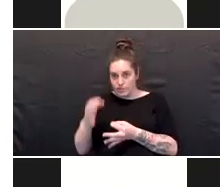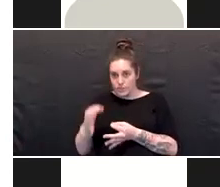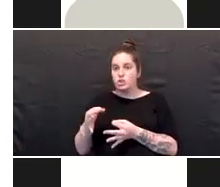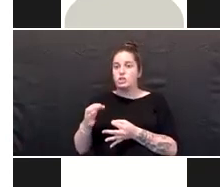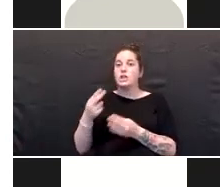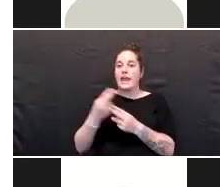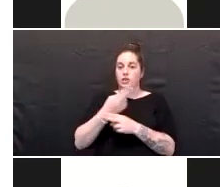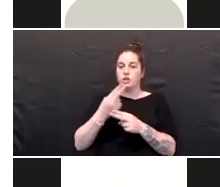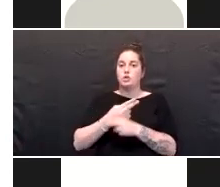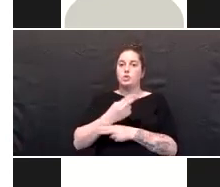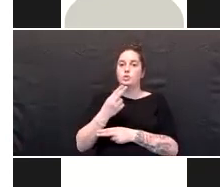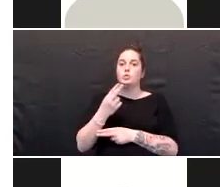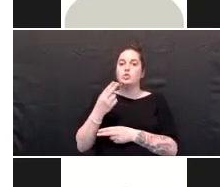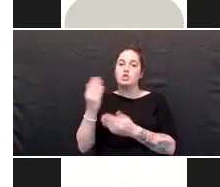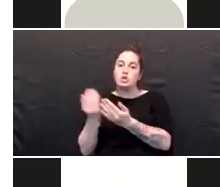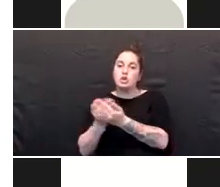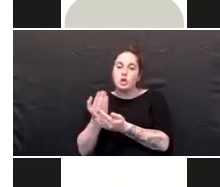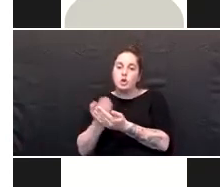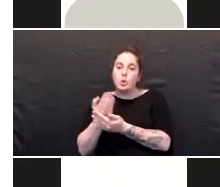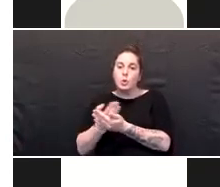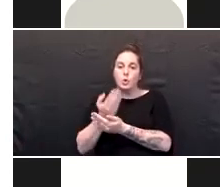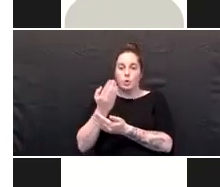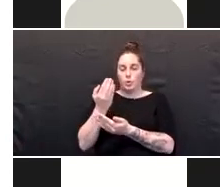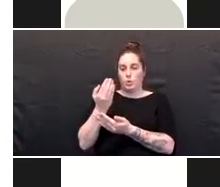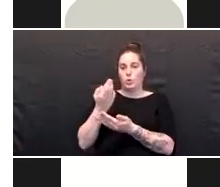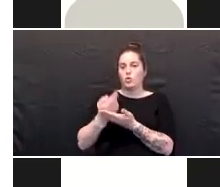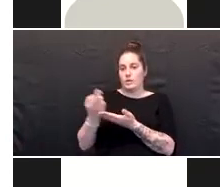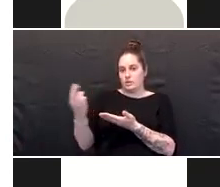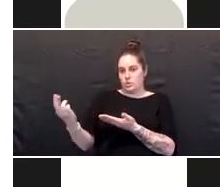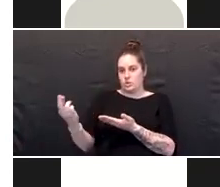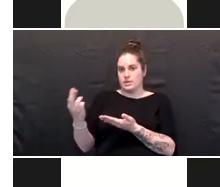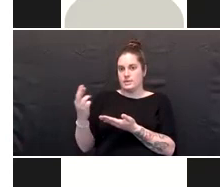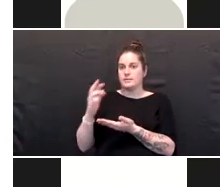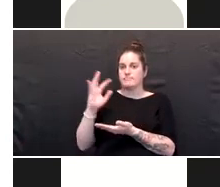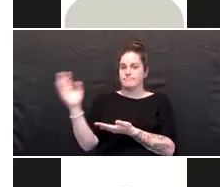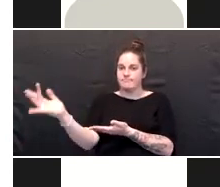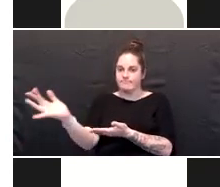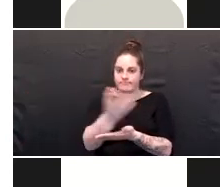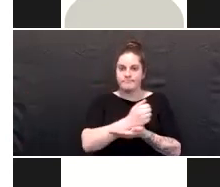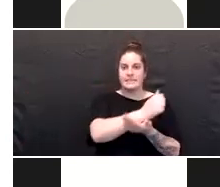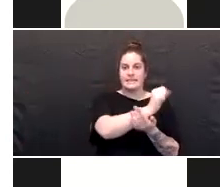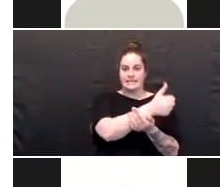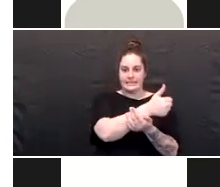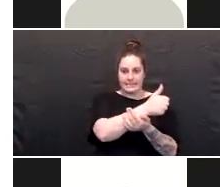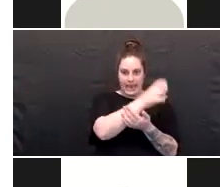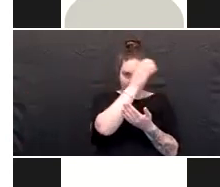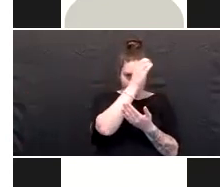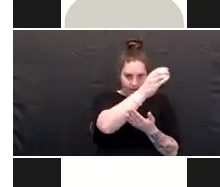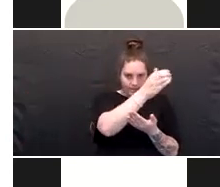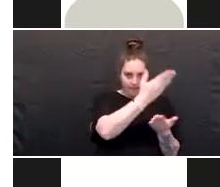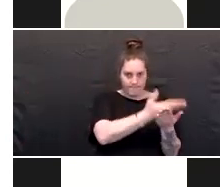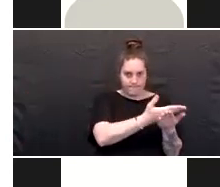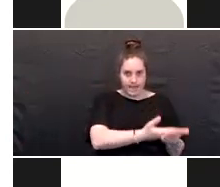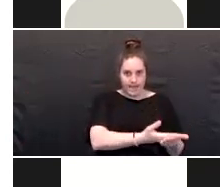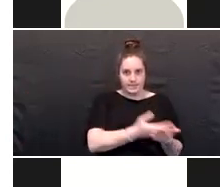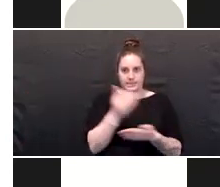those sources to put together 10 concept facts and solve 10 problems related to these